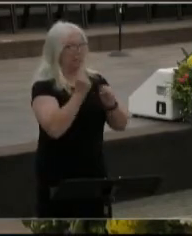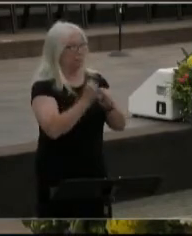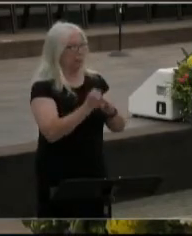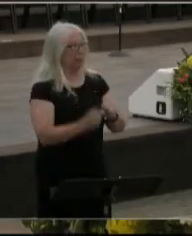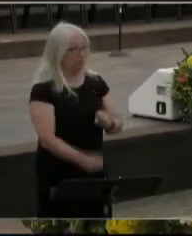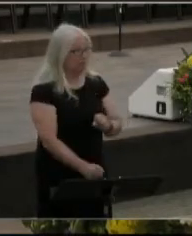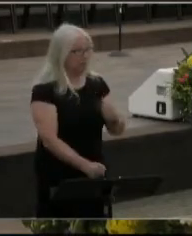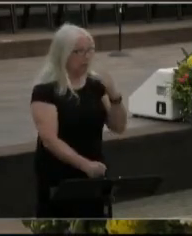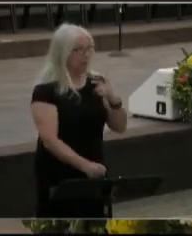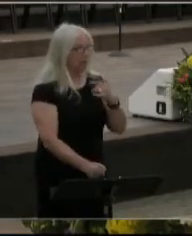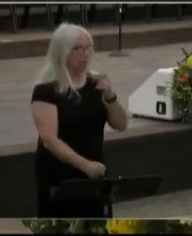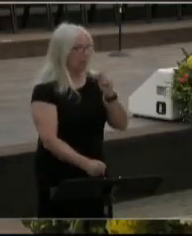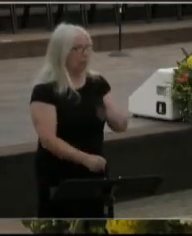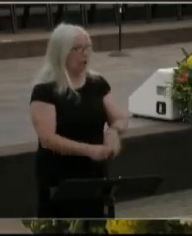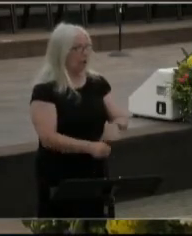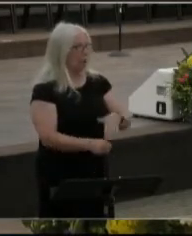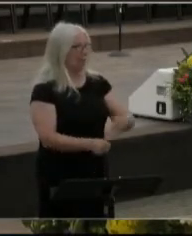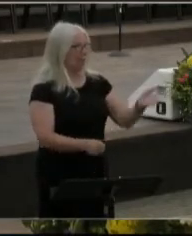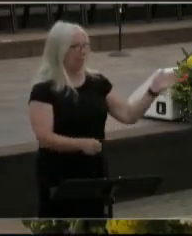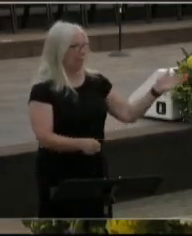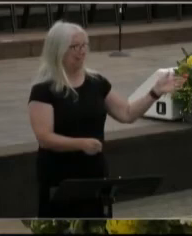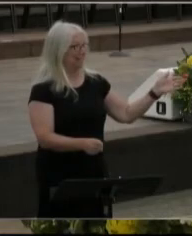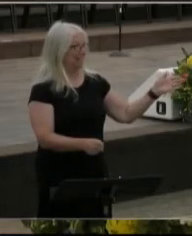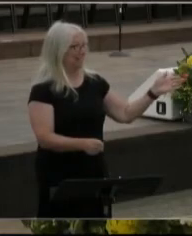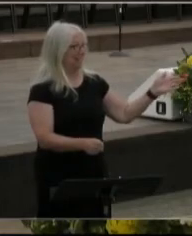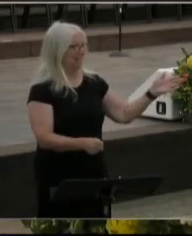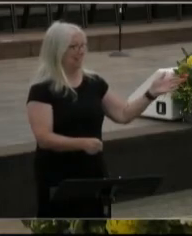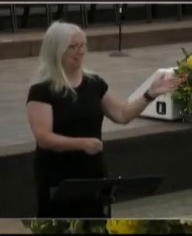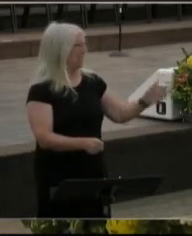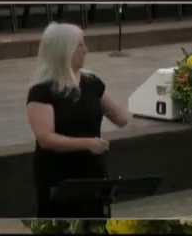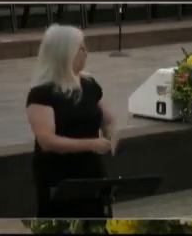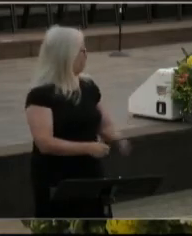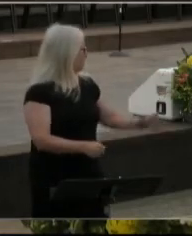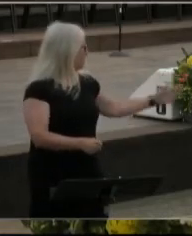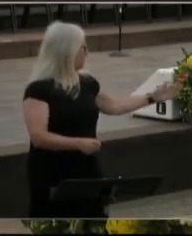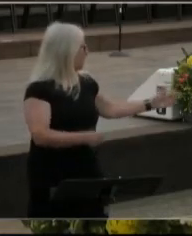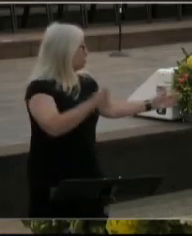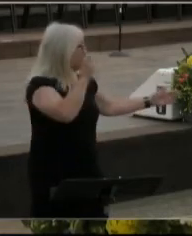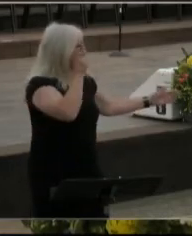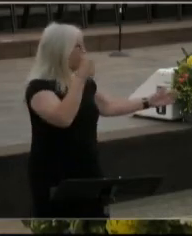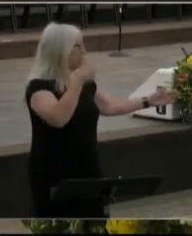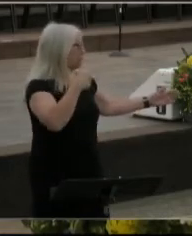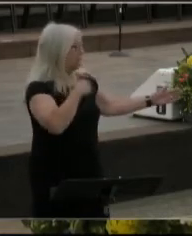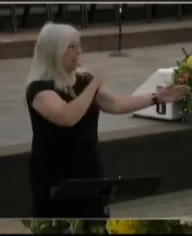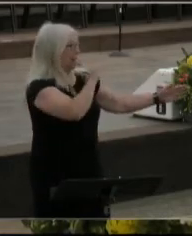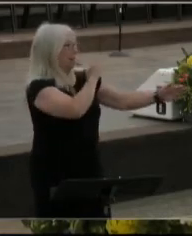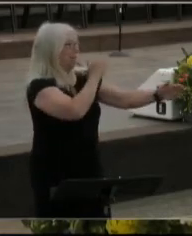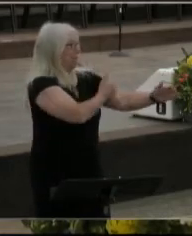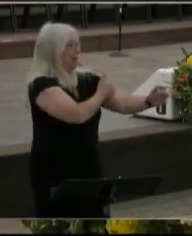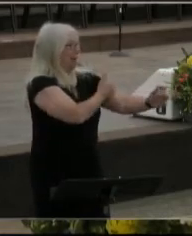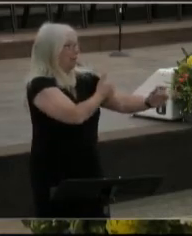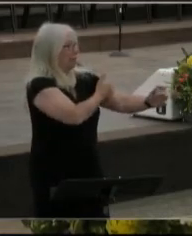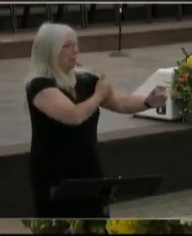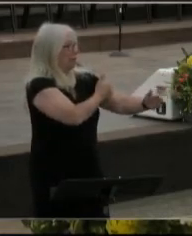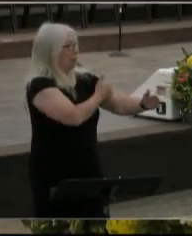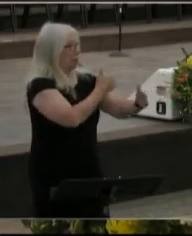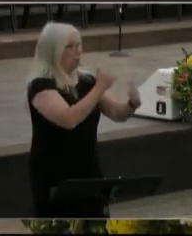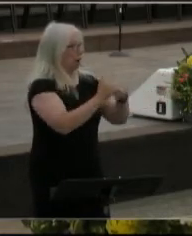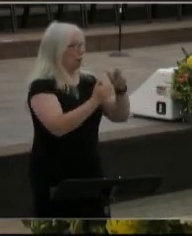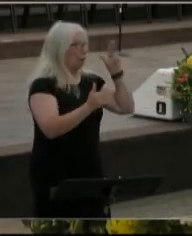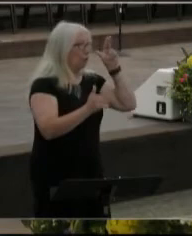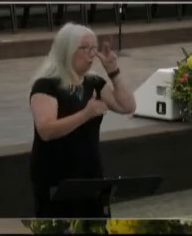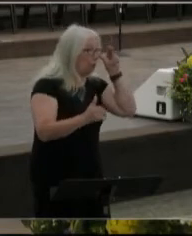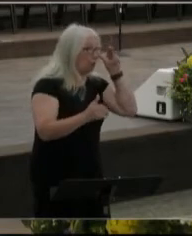make in his life. Because they open that gate, brother, and it just amazes me, the power of whether it's the